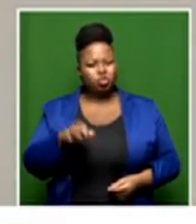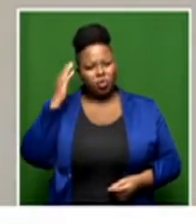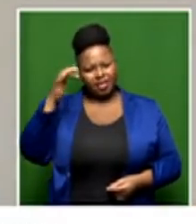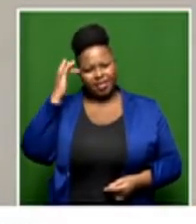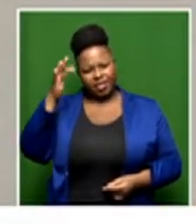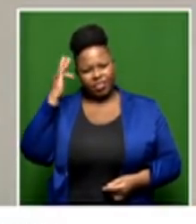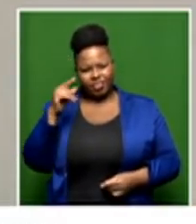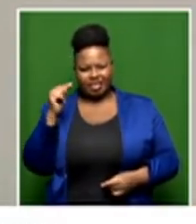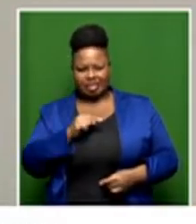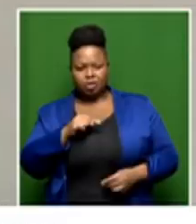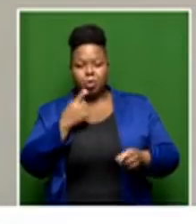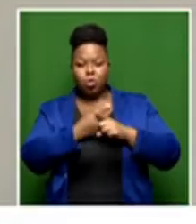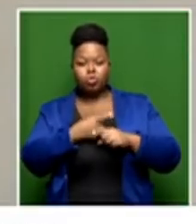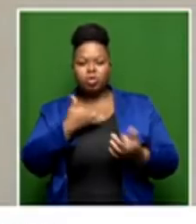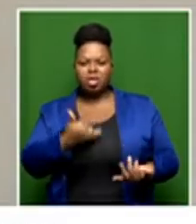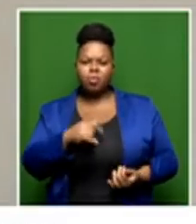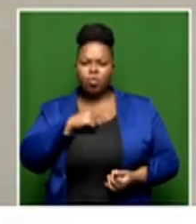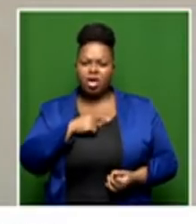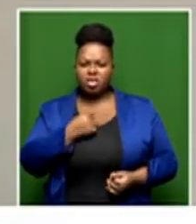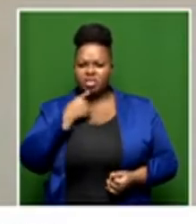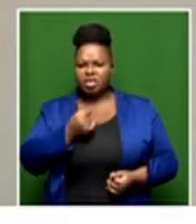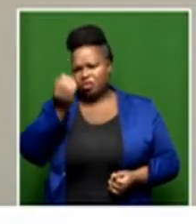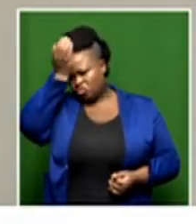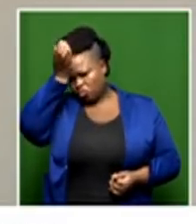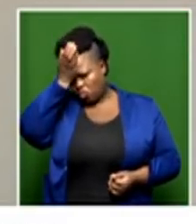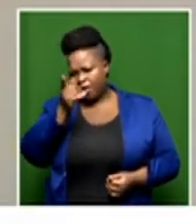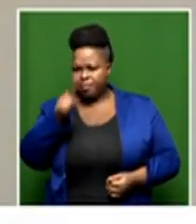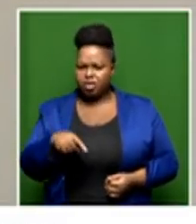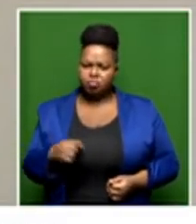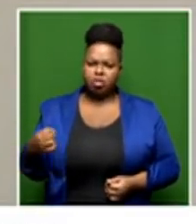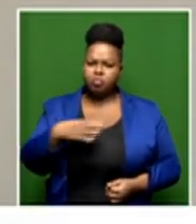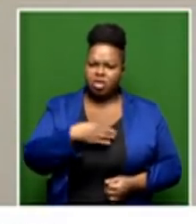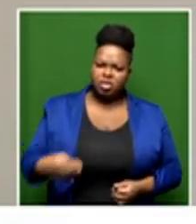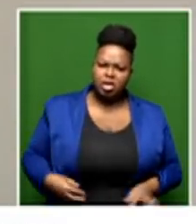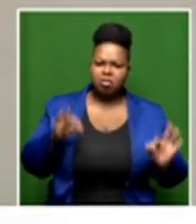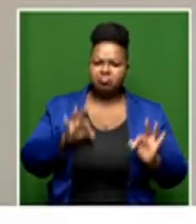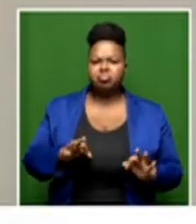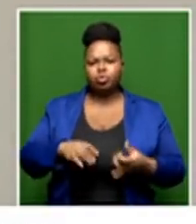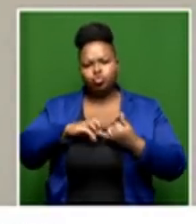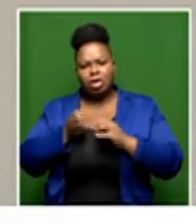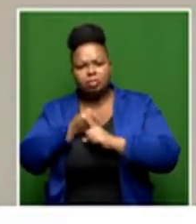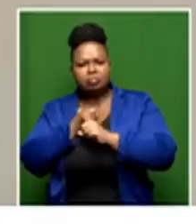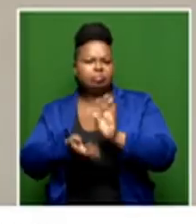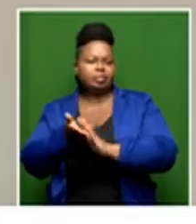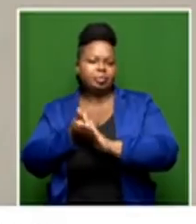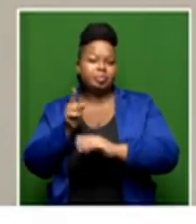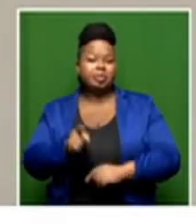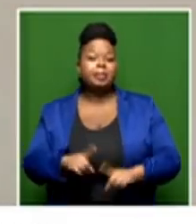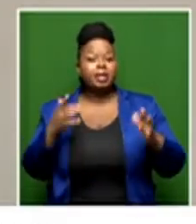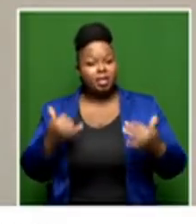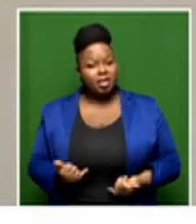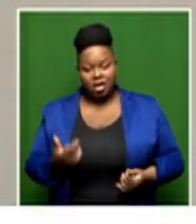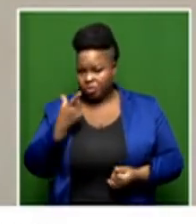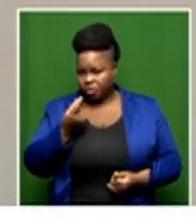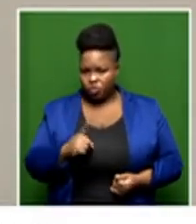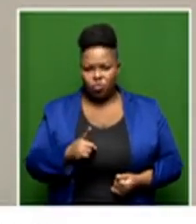theorizing, which legitimized Zuma's president. So what they're going to need to do now is to have their program be